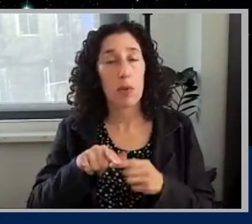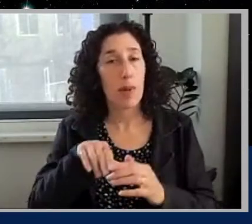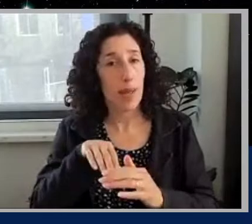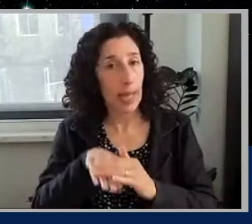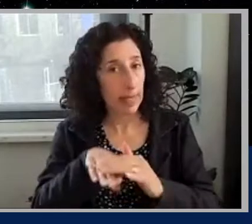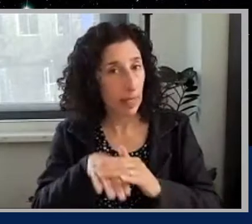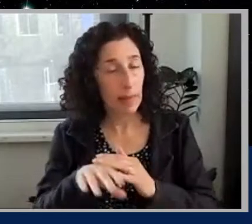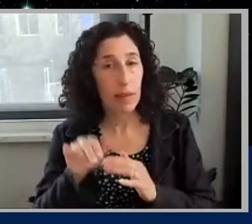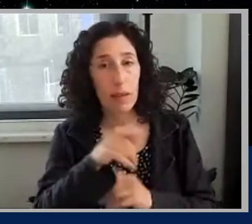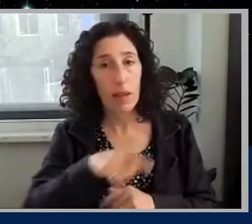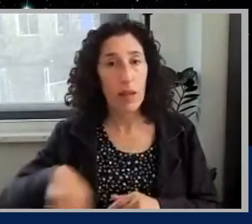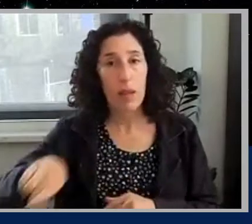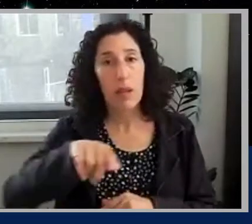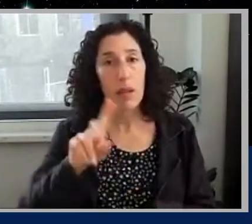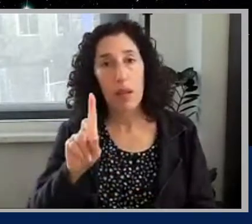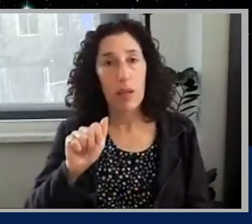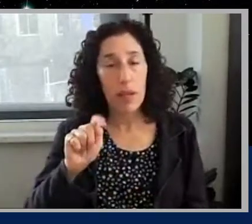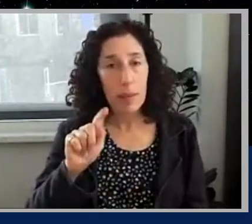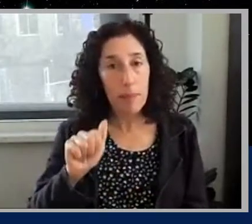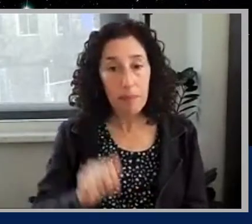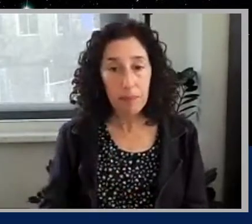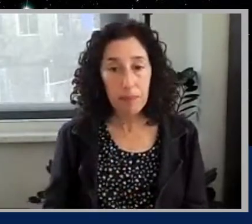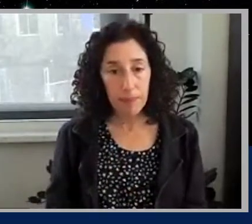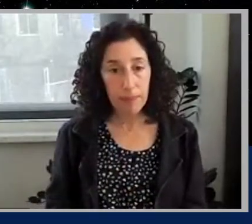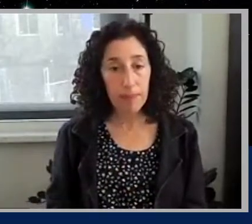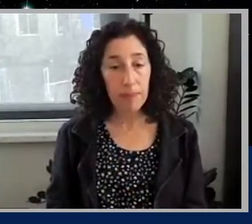one thing I did want to ask both of you is sort of